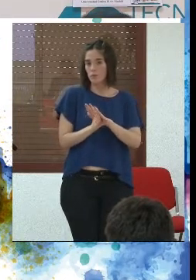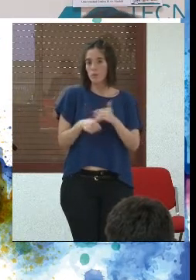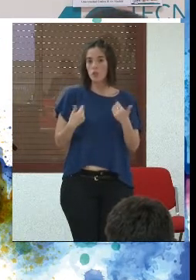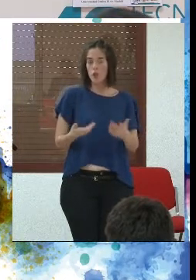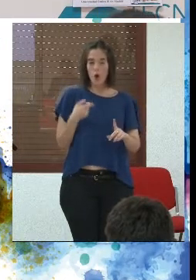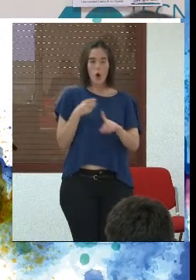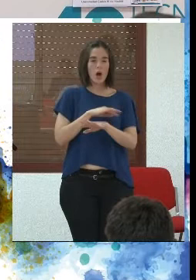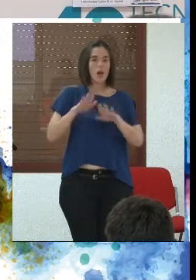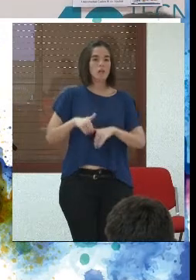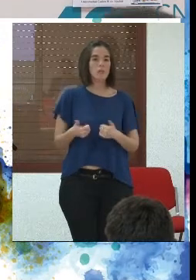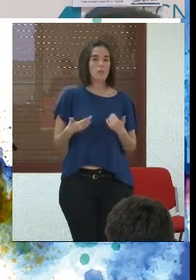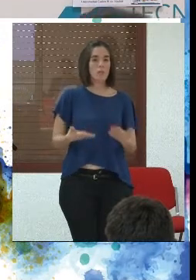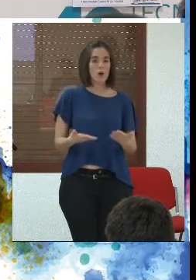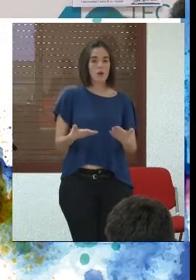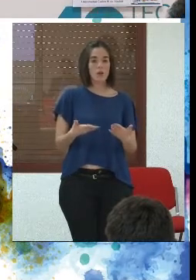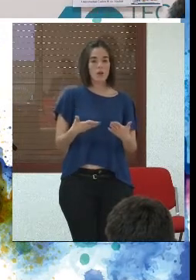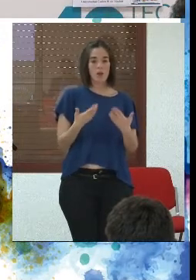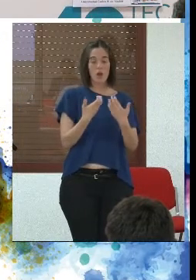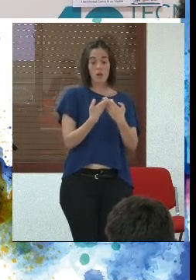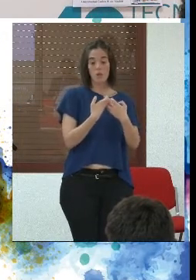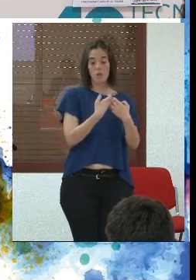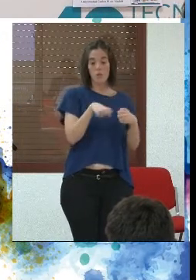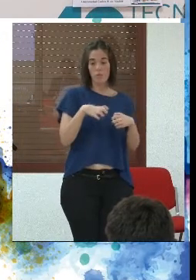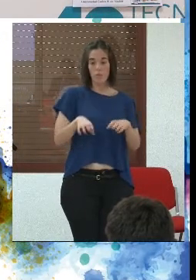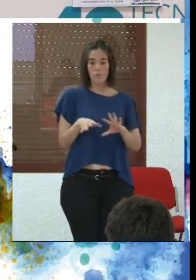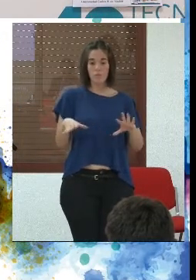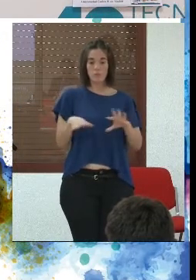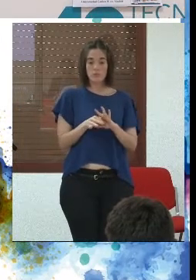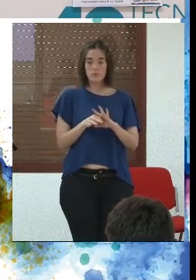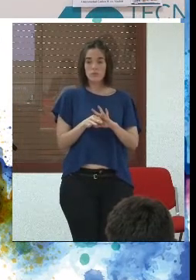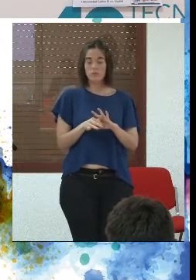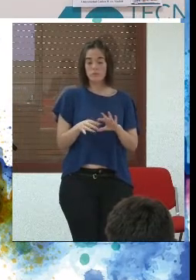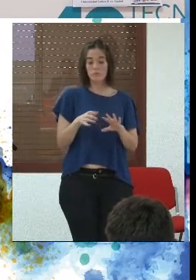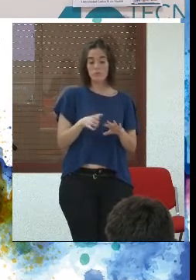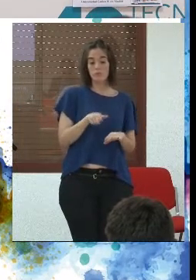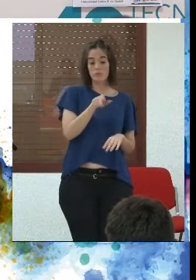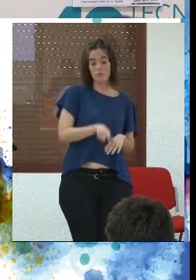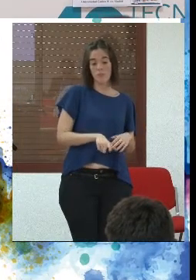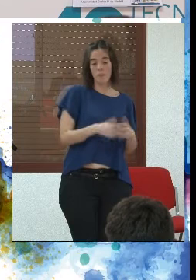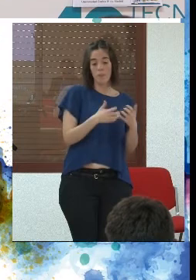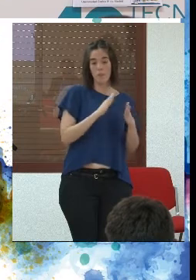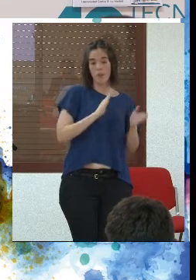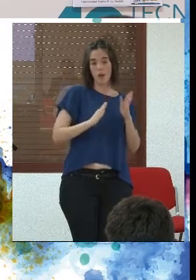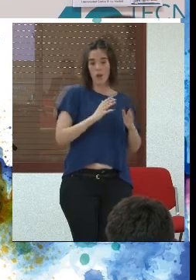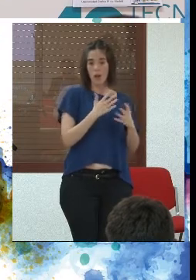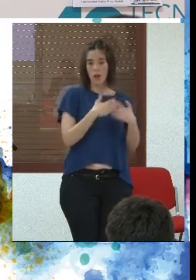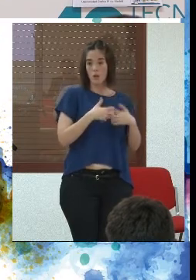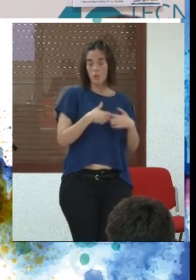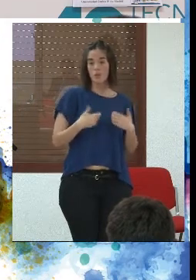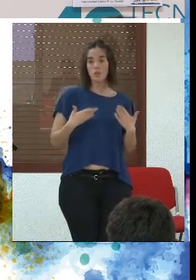The final objective is to put both parts together. On one hand, the robot, on the other hand,